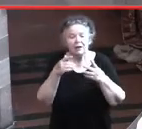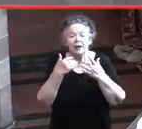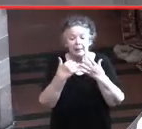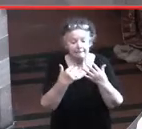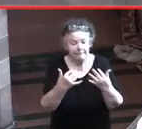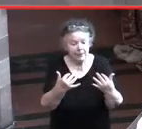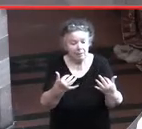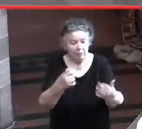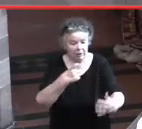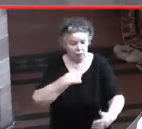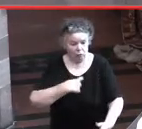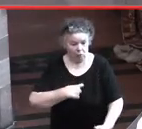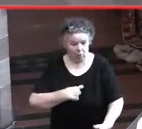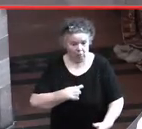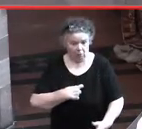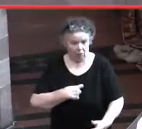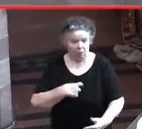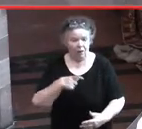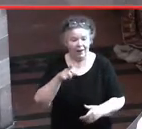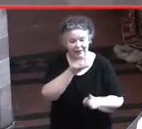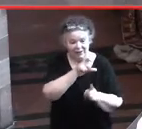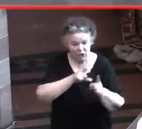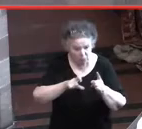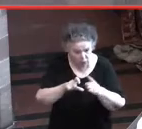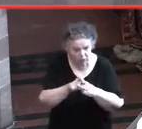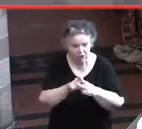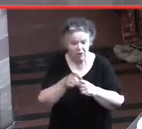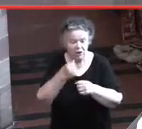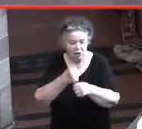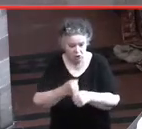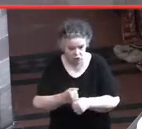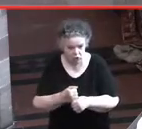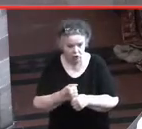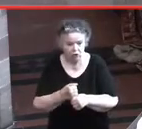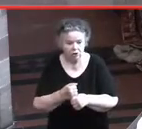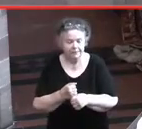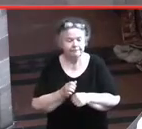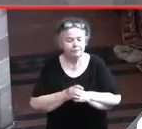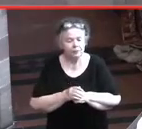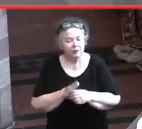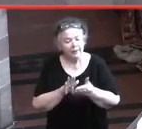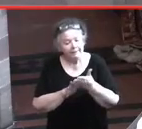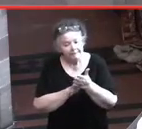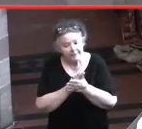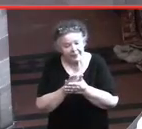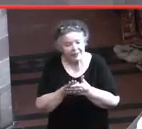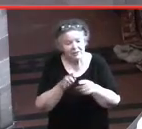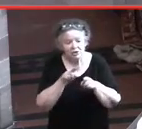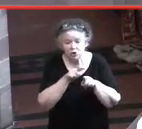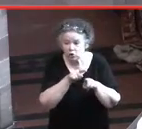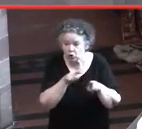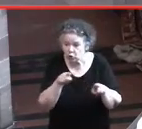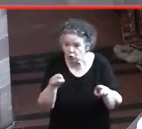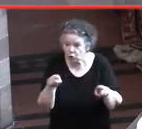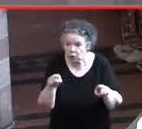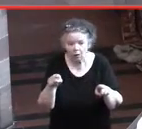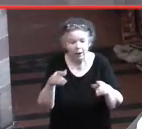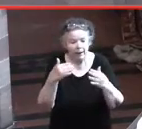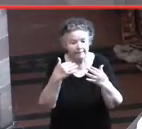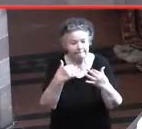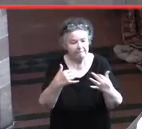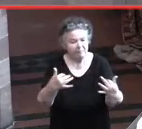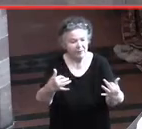in the life of the church and the communities that you serve, means that you are often in the public